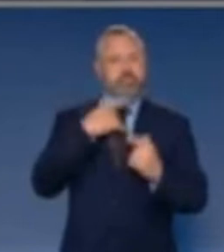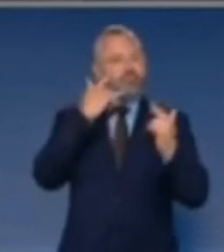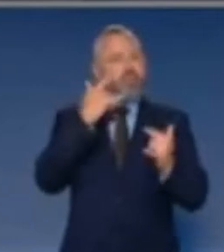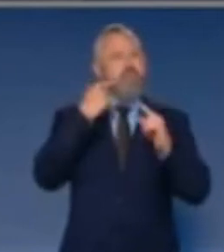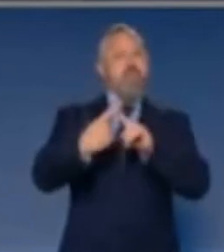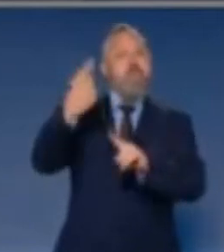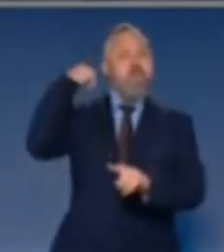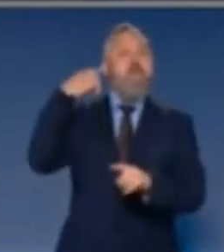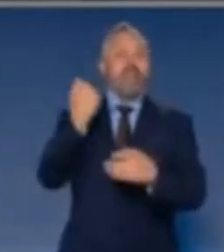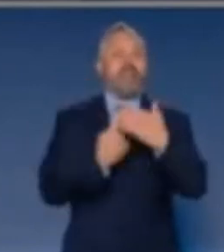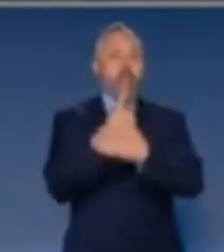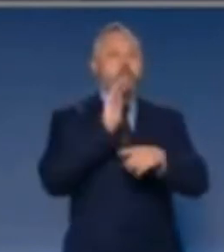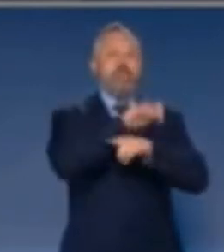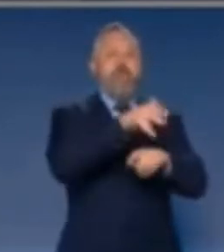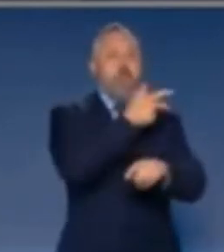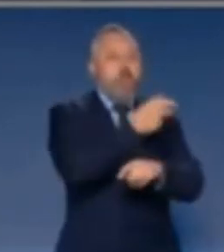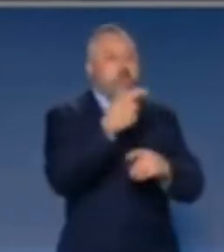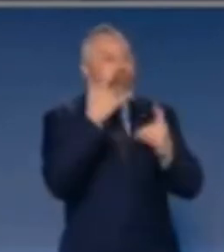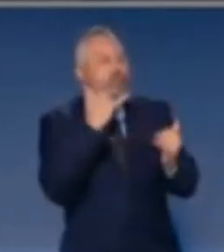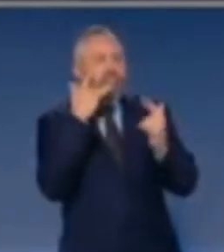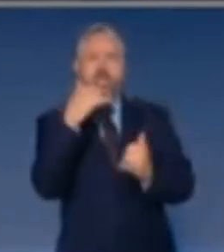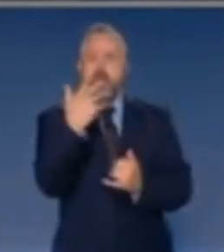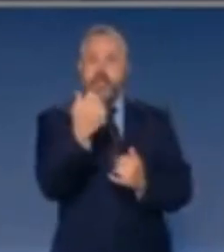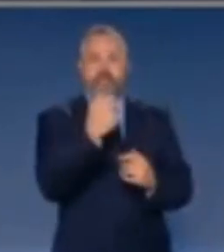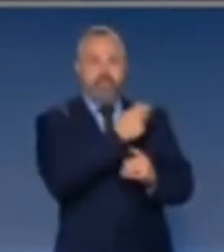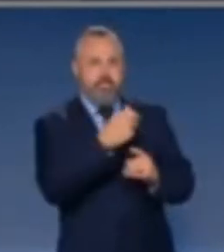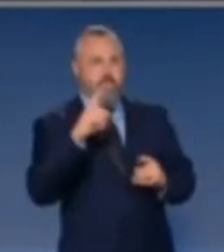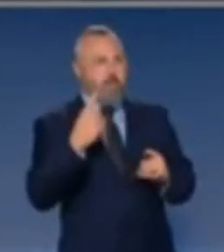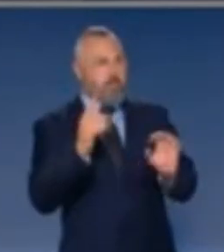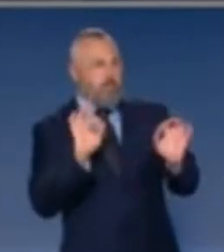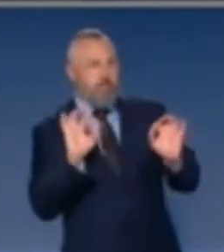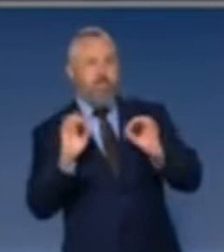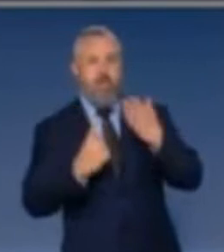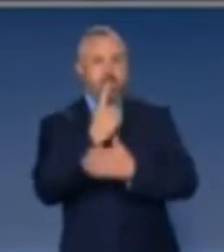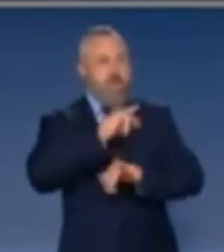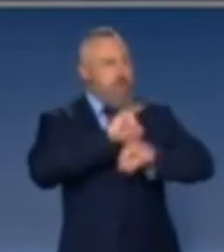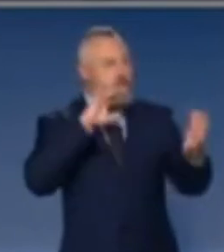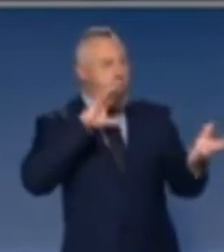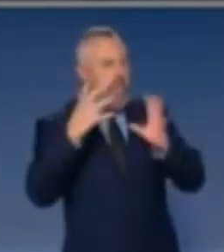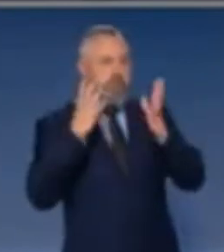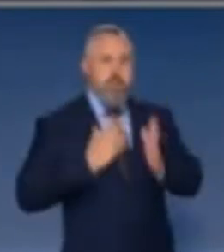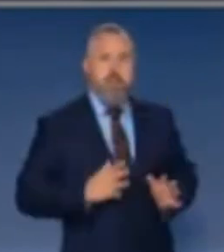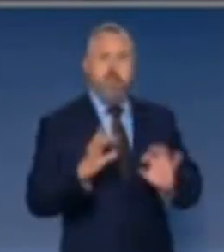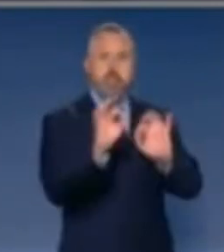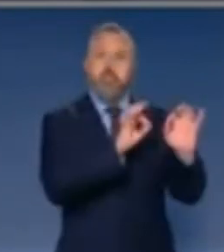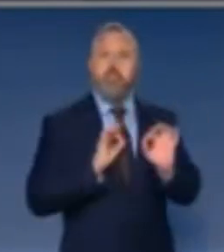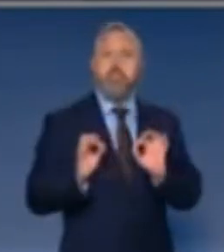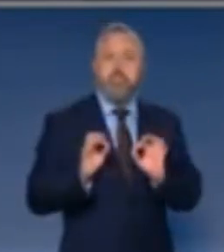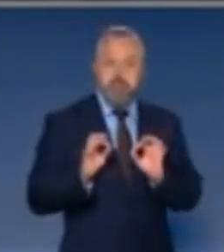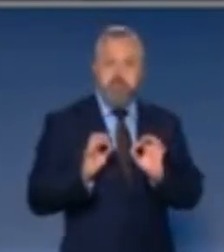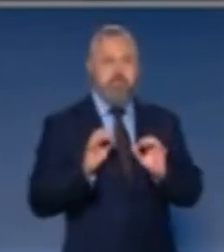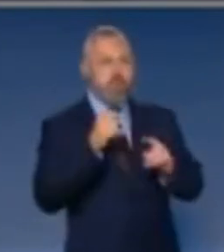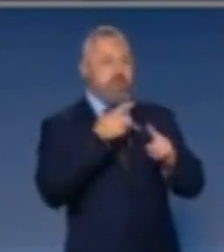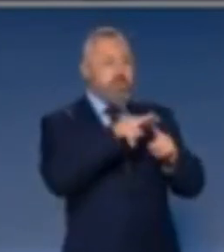Pfizer vaccine were initially used without significant side effects being reported among the recipients. There have also been